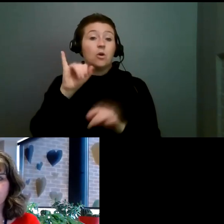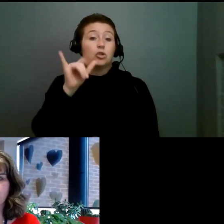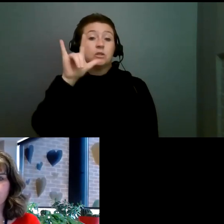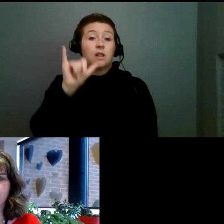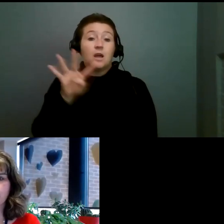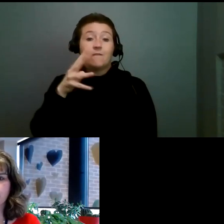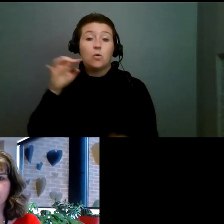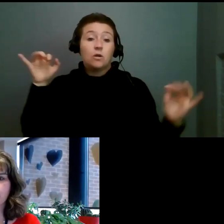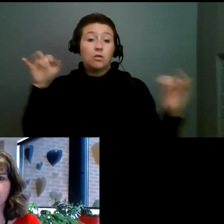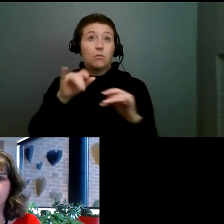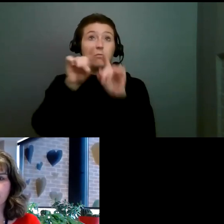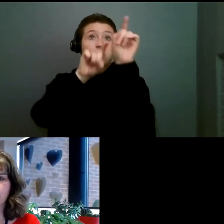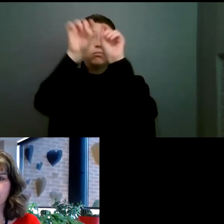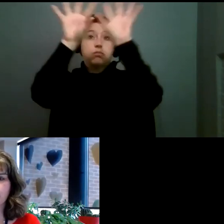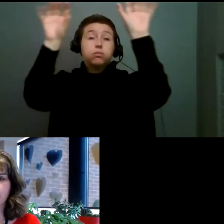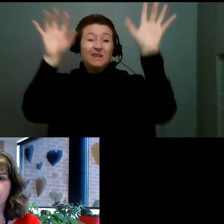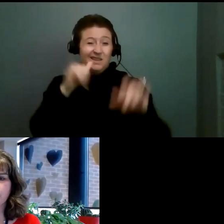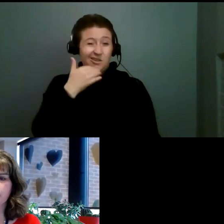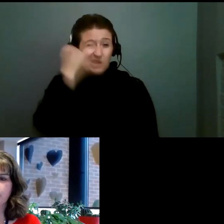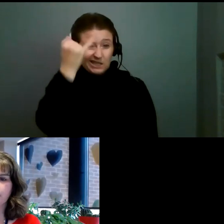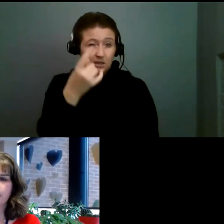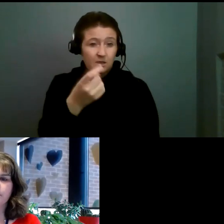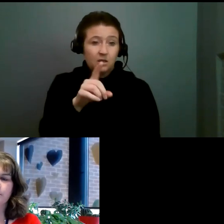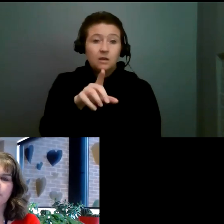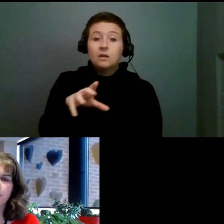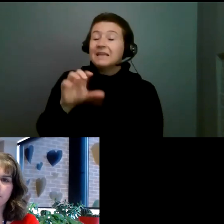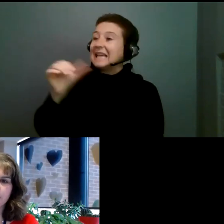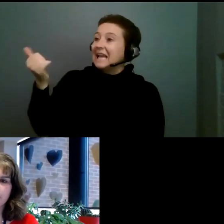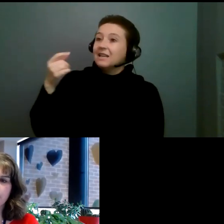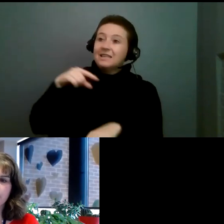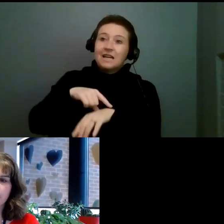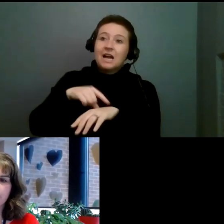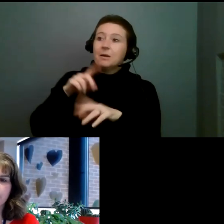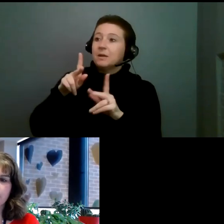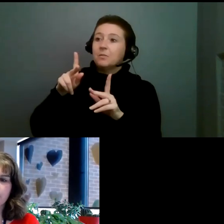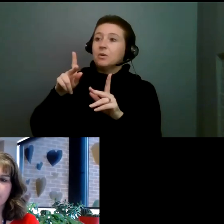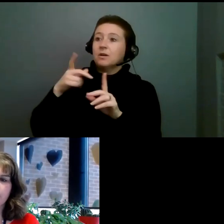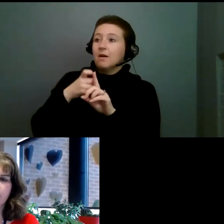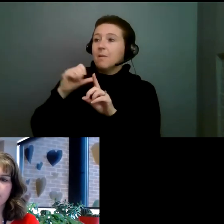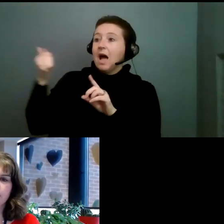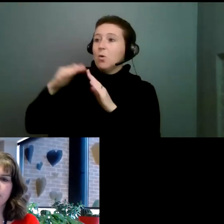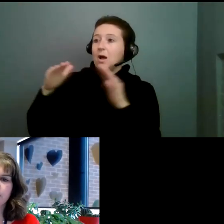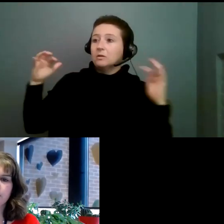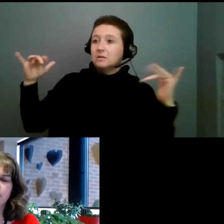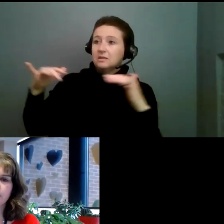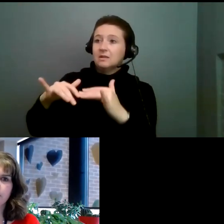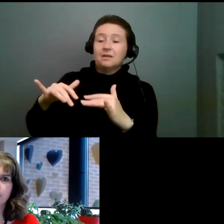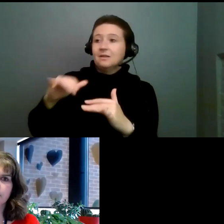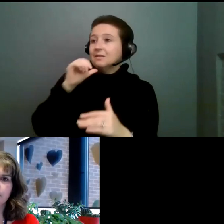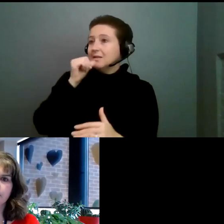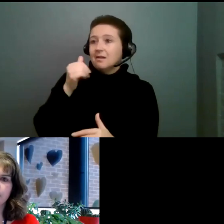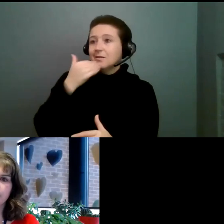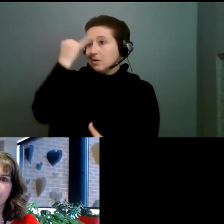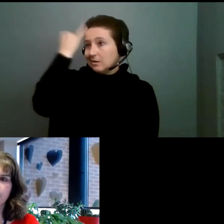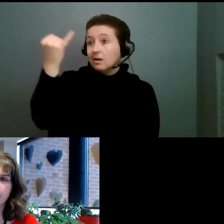mass gathering that brings people from unrelated households close together is inadvisable.